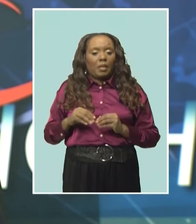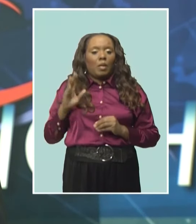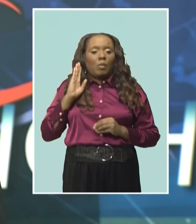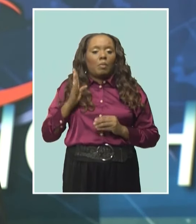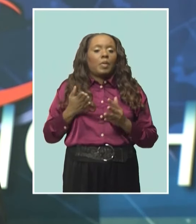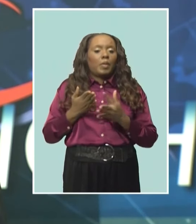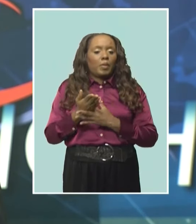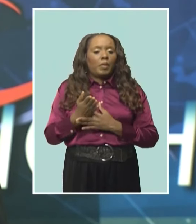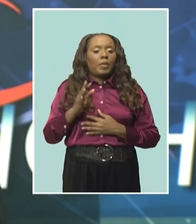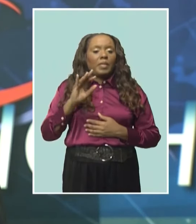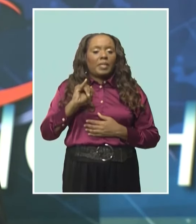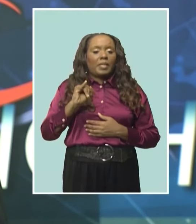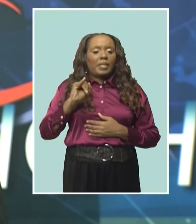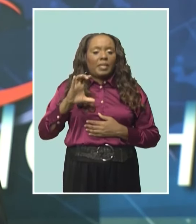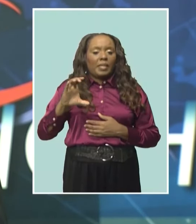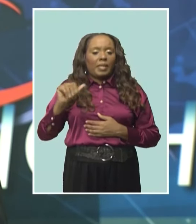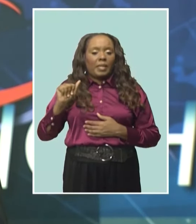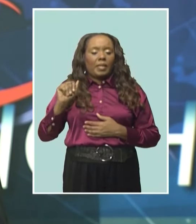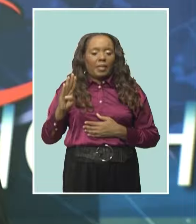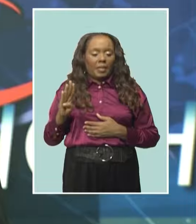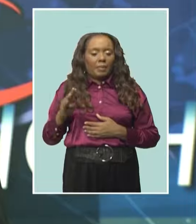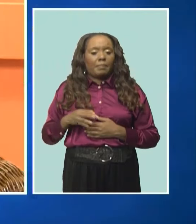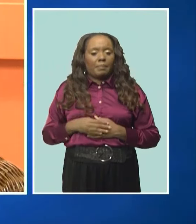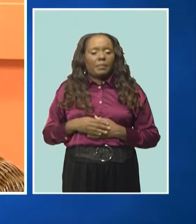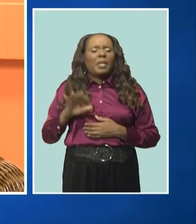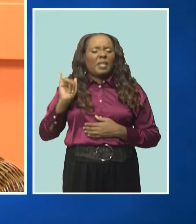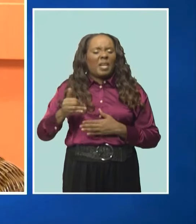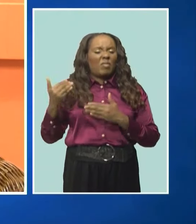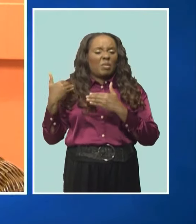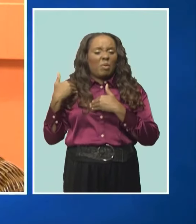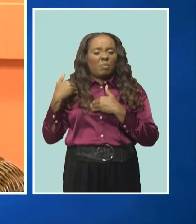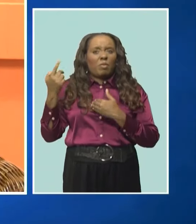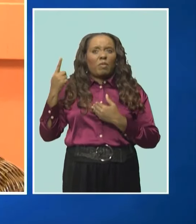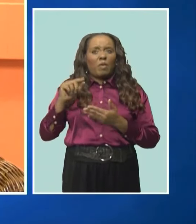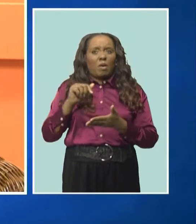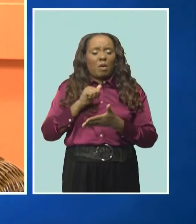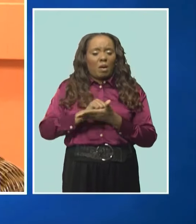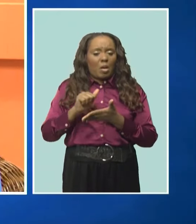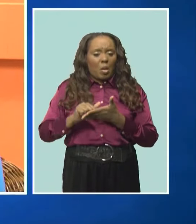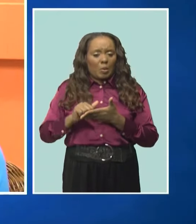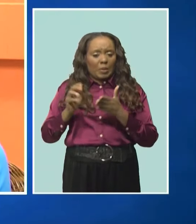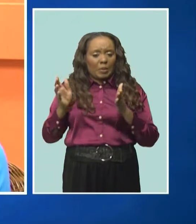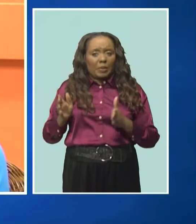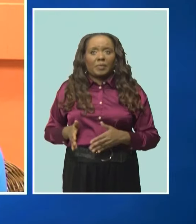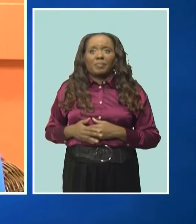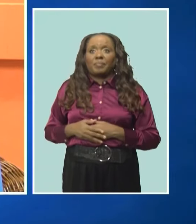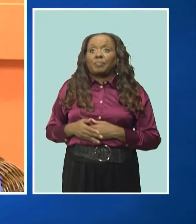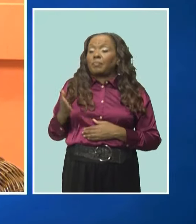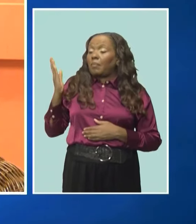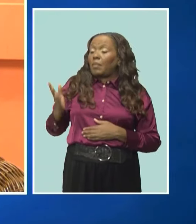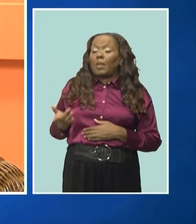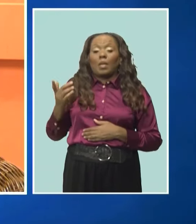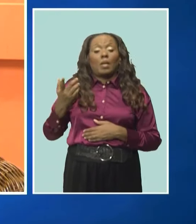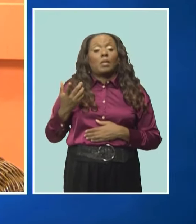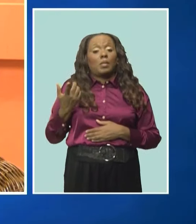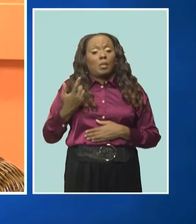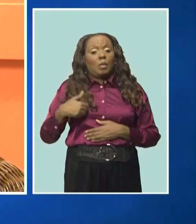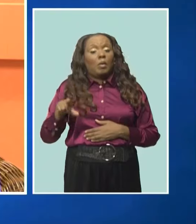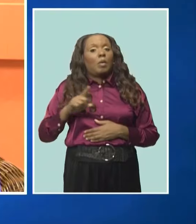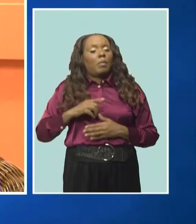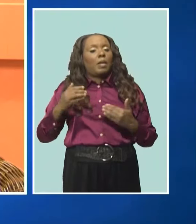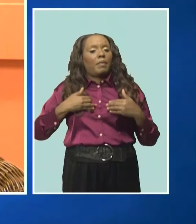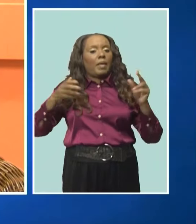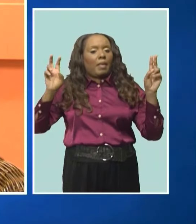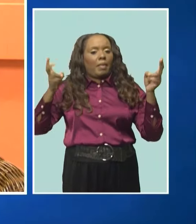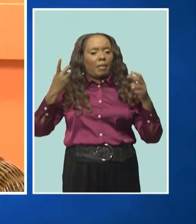Chartered Accountants of Barbados. Our theme for the conference is actually Together Towards the Future. We think, retool, and